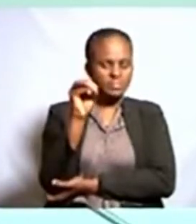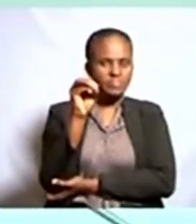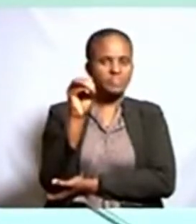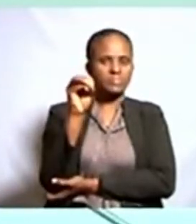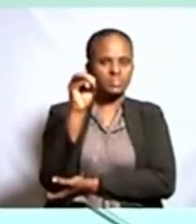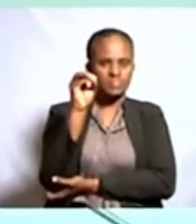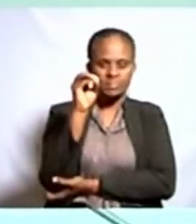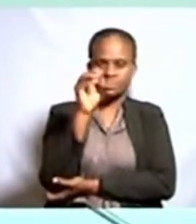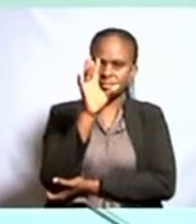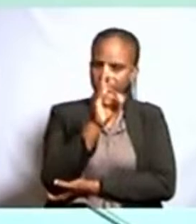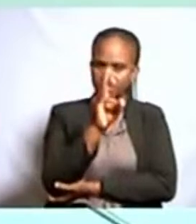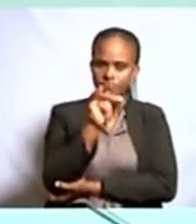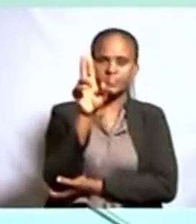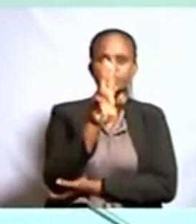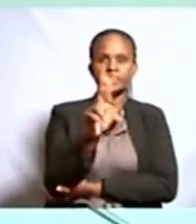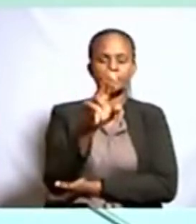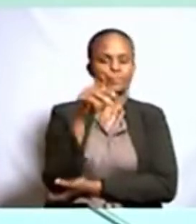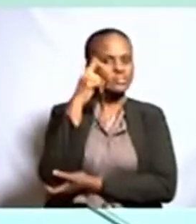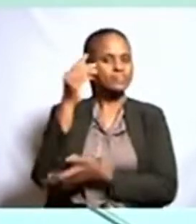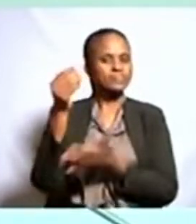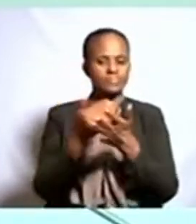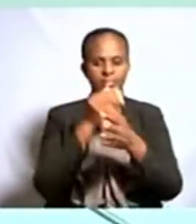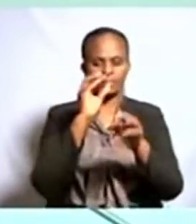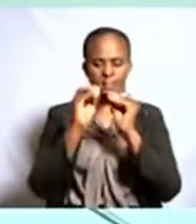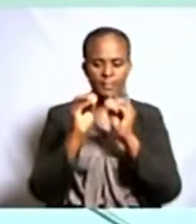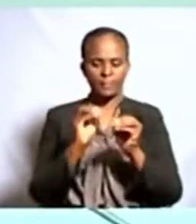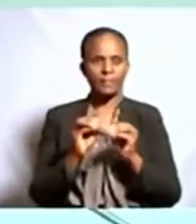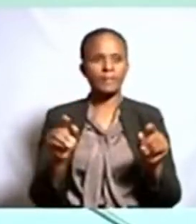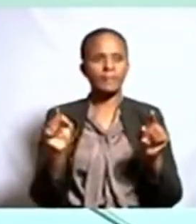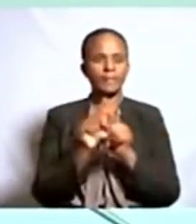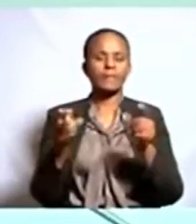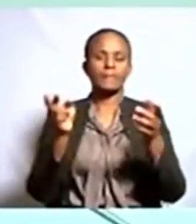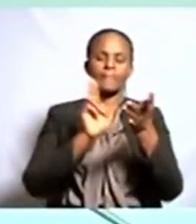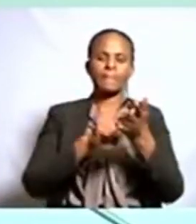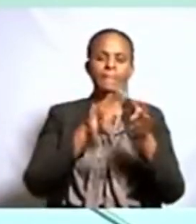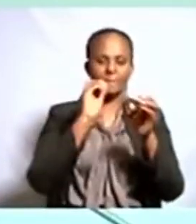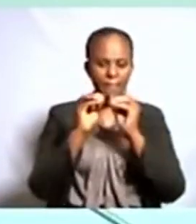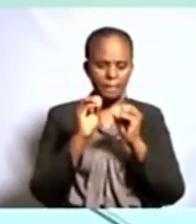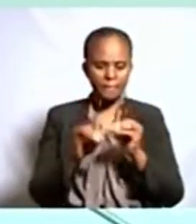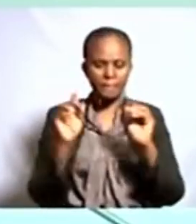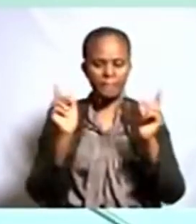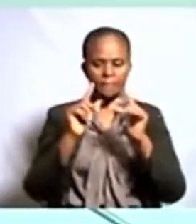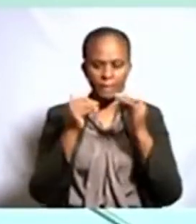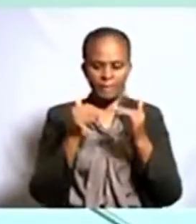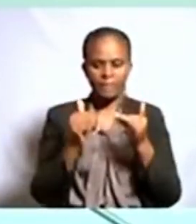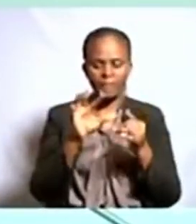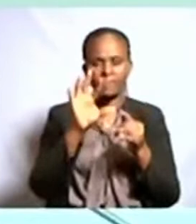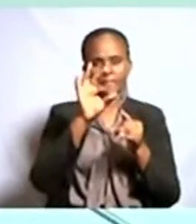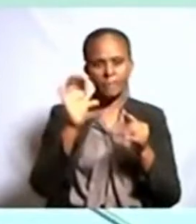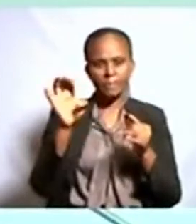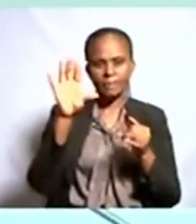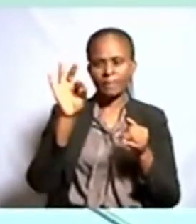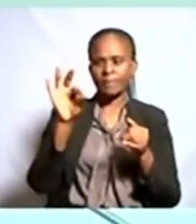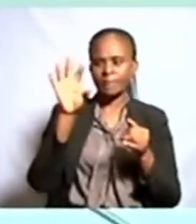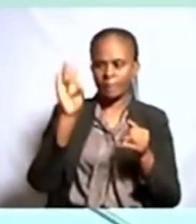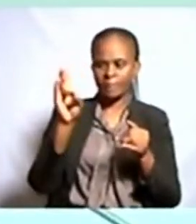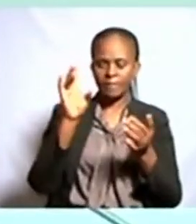228,667 seedlings were used for new plantations and replanting respectively, whereas